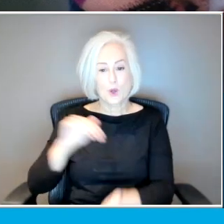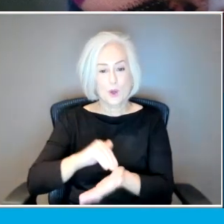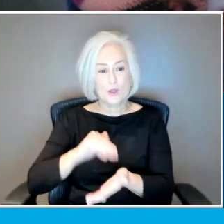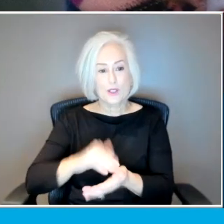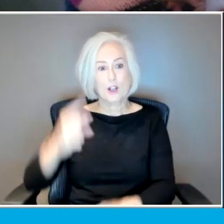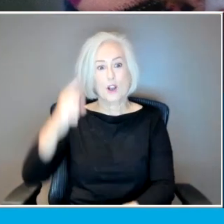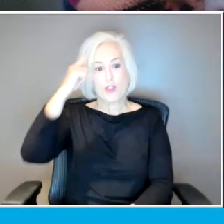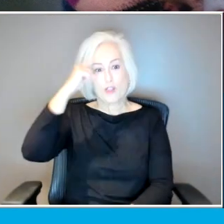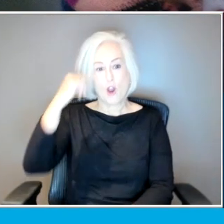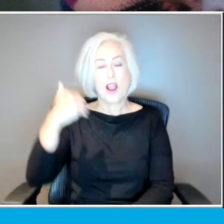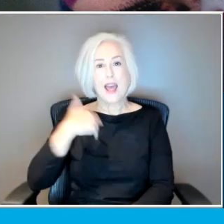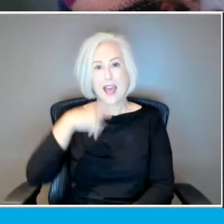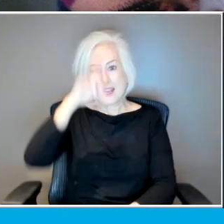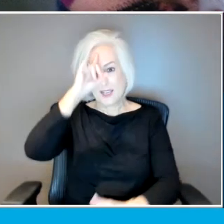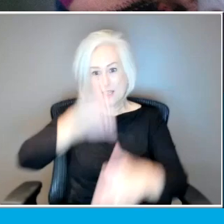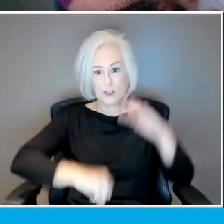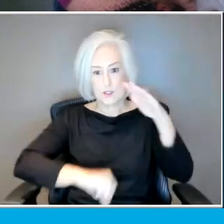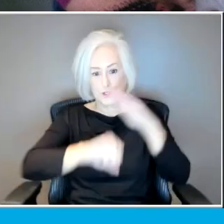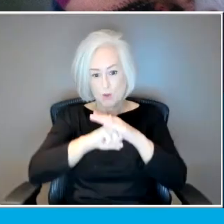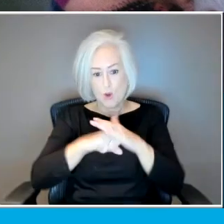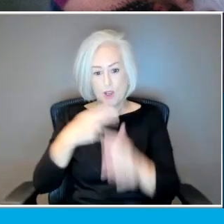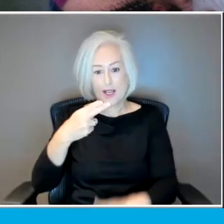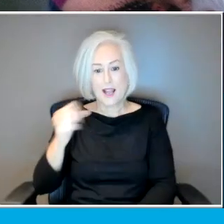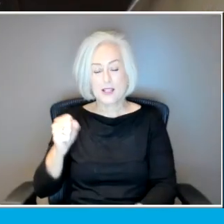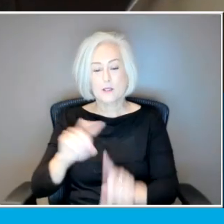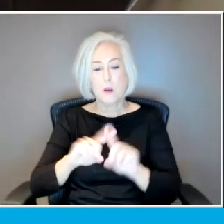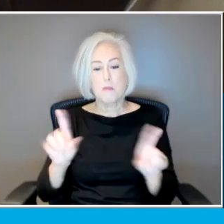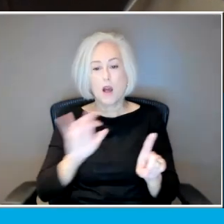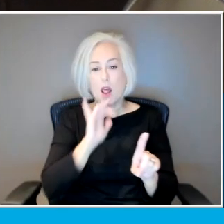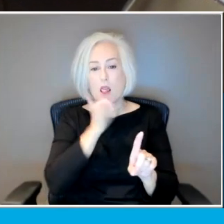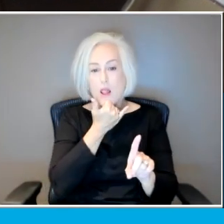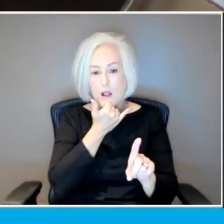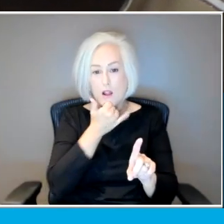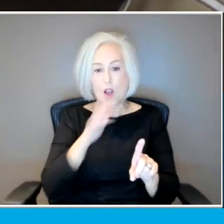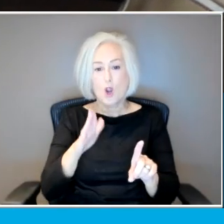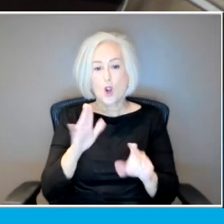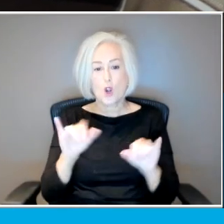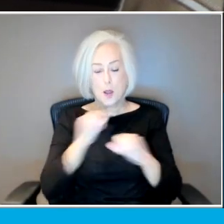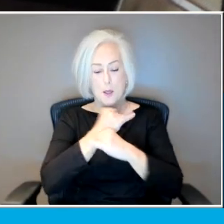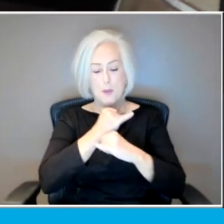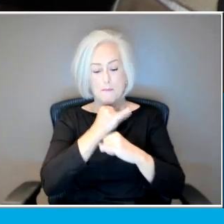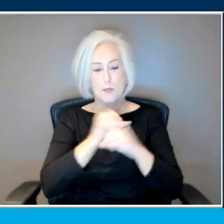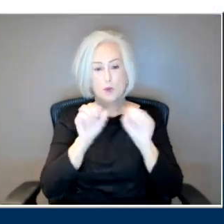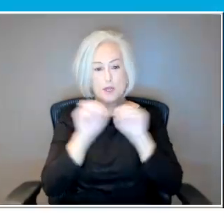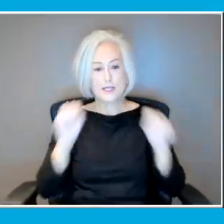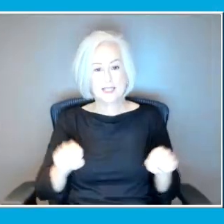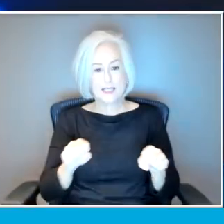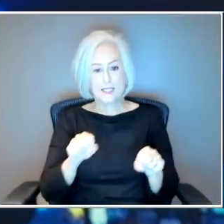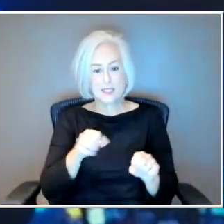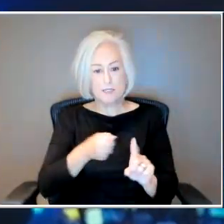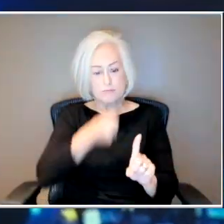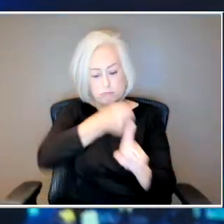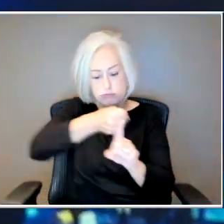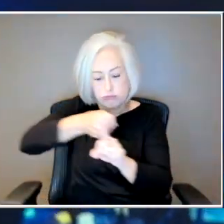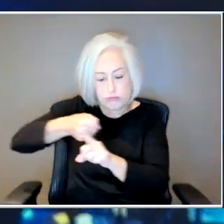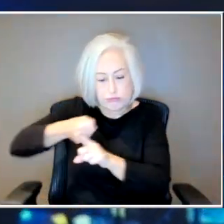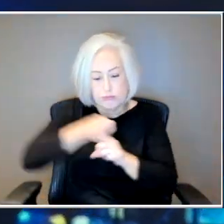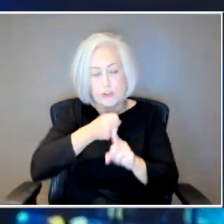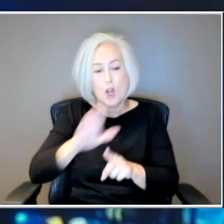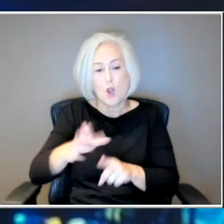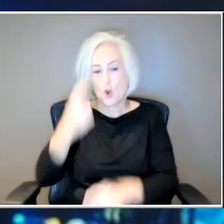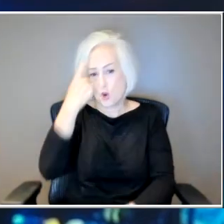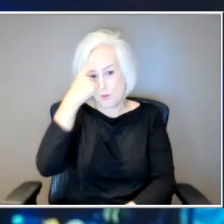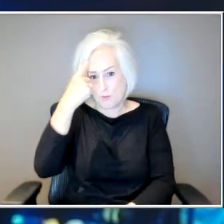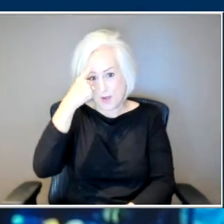suffered a stroke in high school, but it turns out her own immune system was attacking her brain. I'm Alexis Del Cid on the